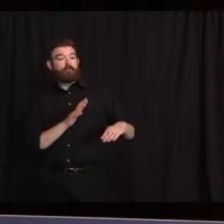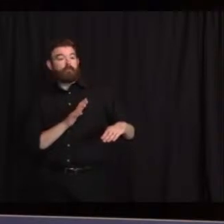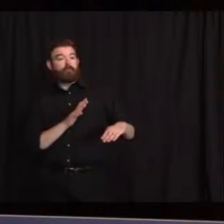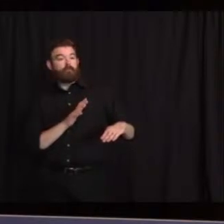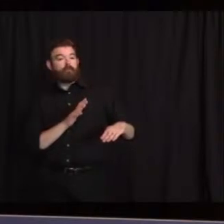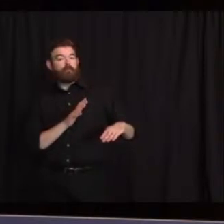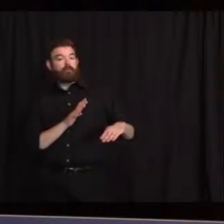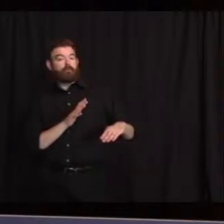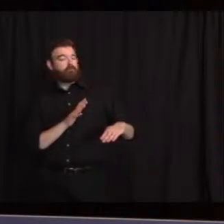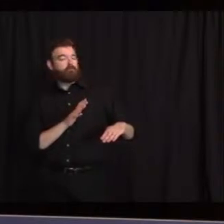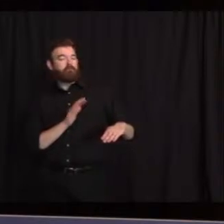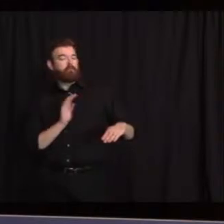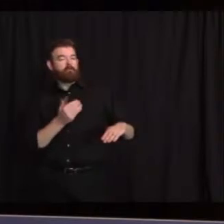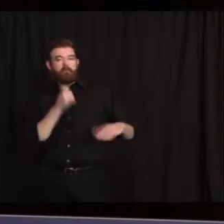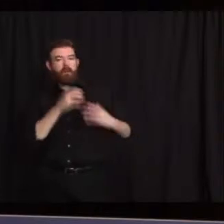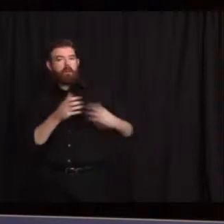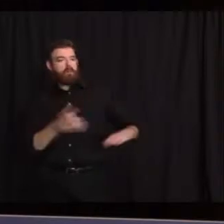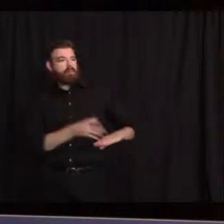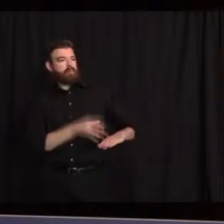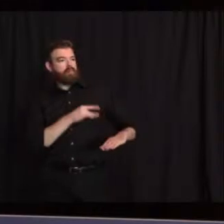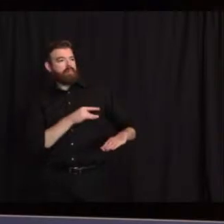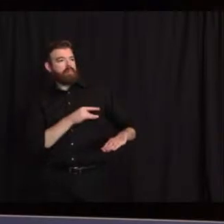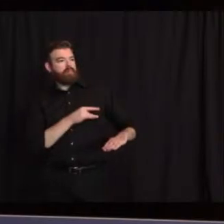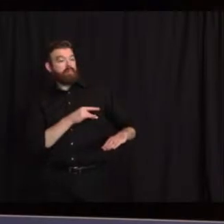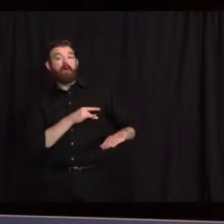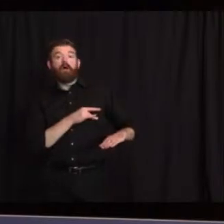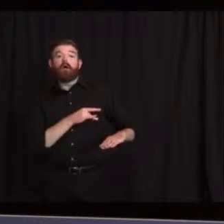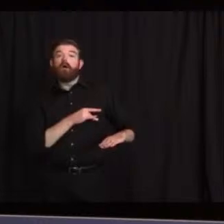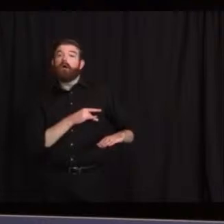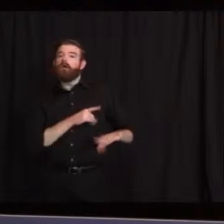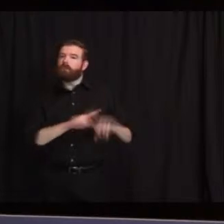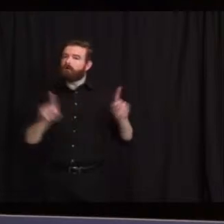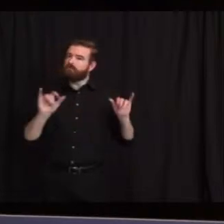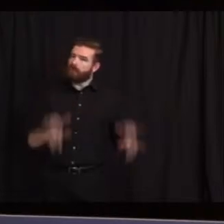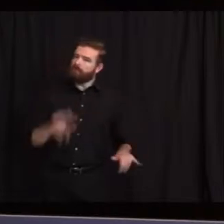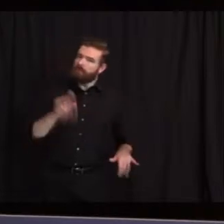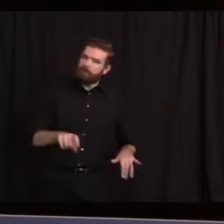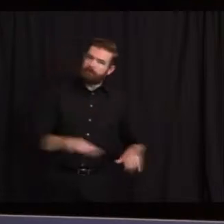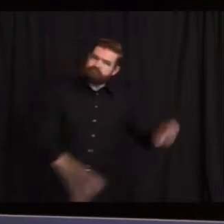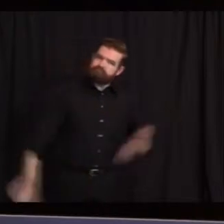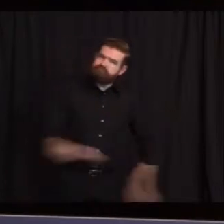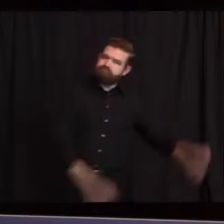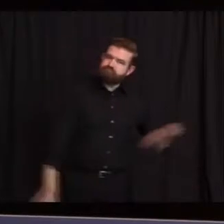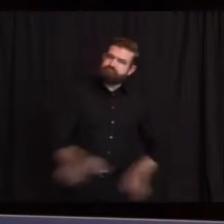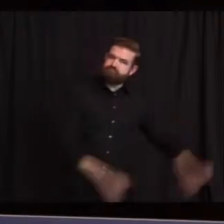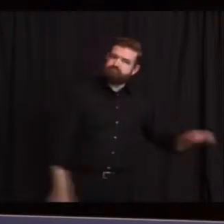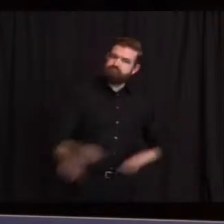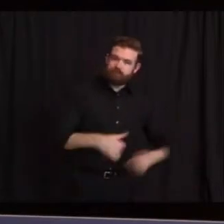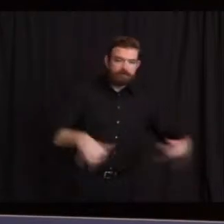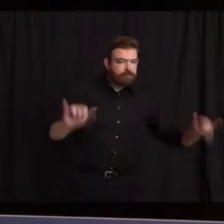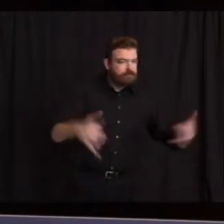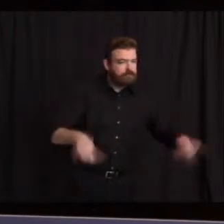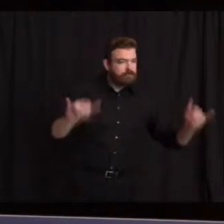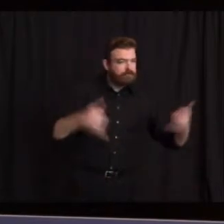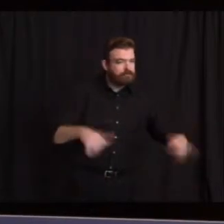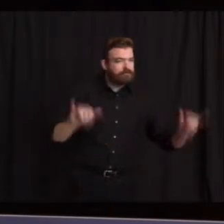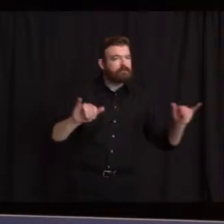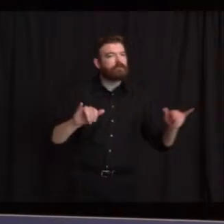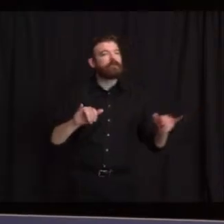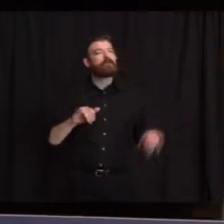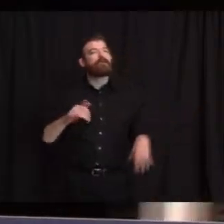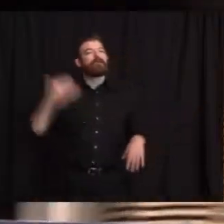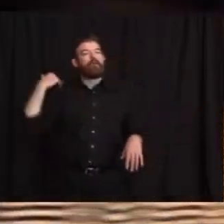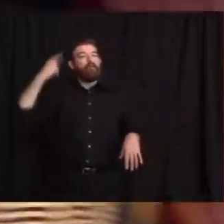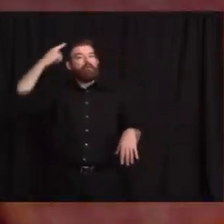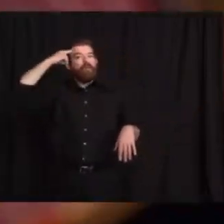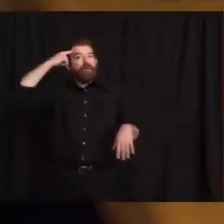infection control measures still need to be implemented, even if the mechanism of transmission might not be as viable. I got a